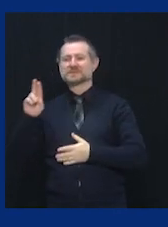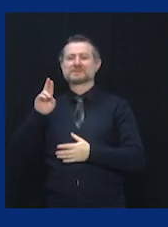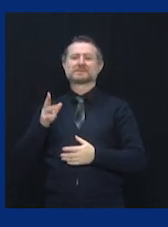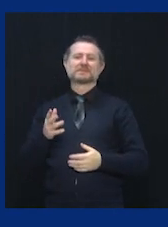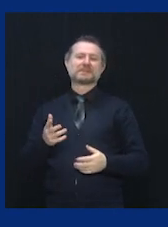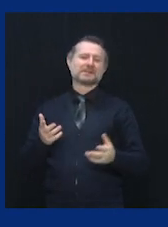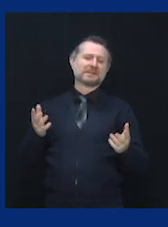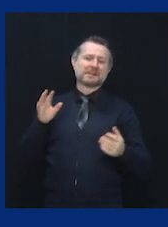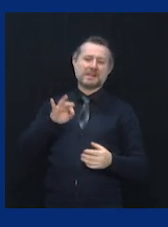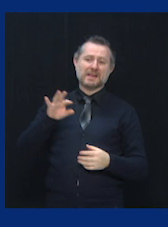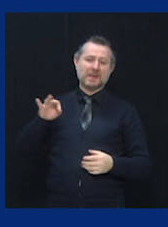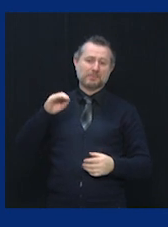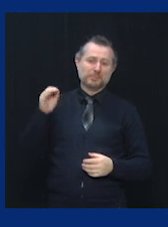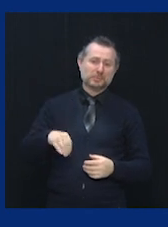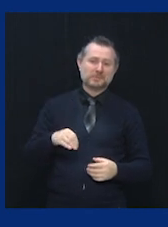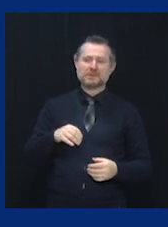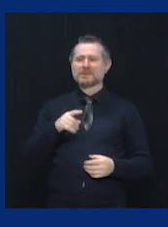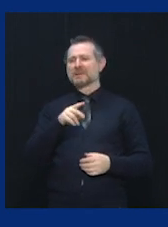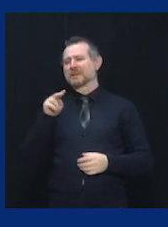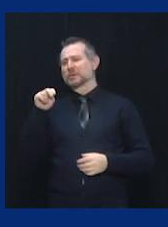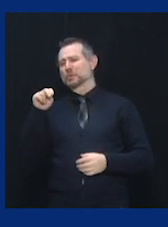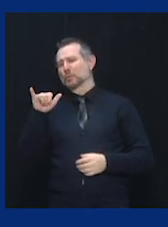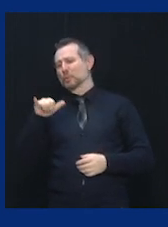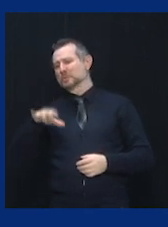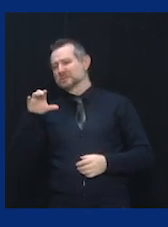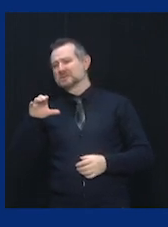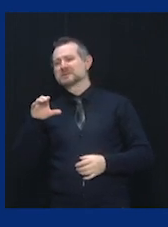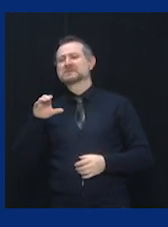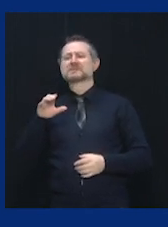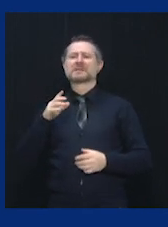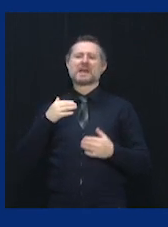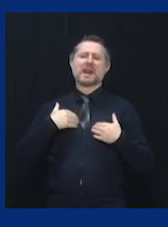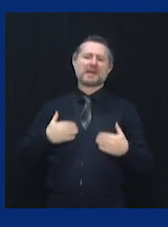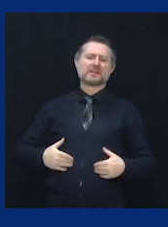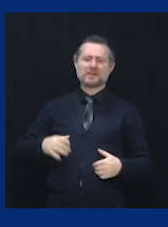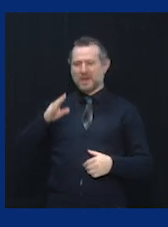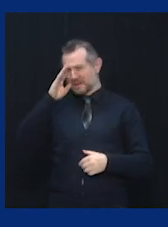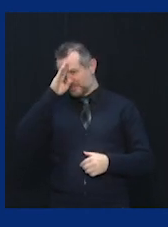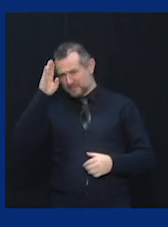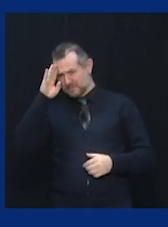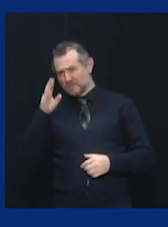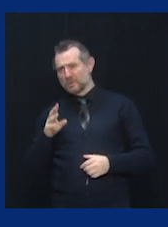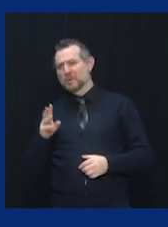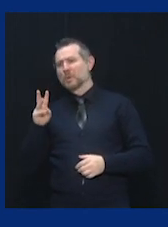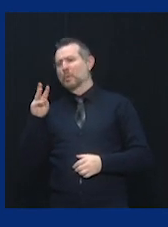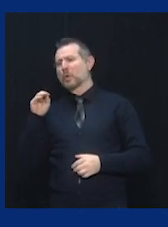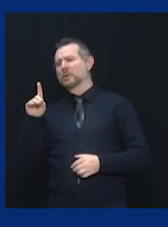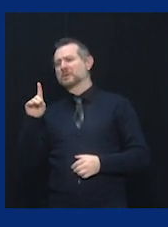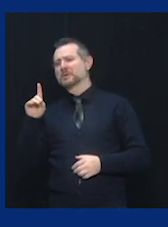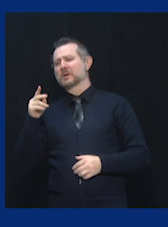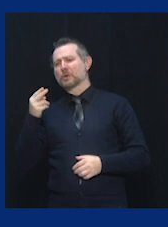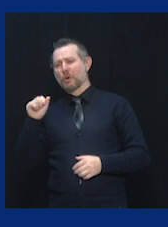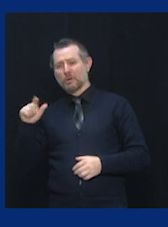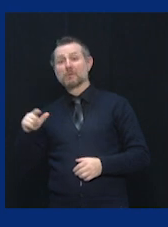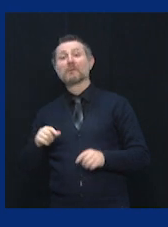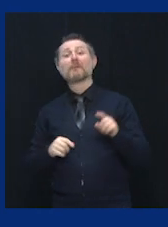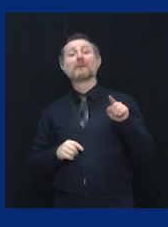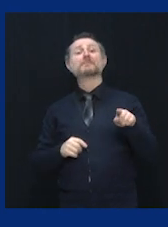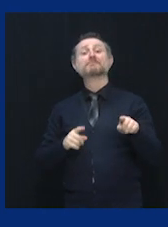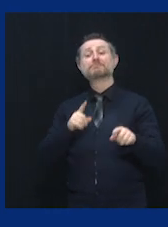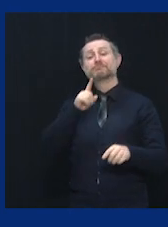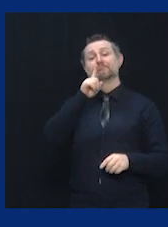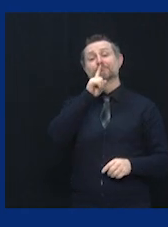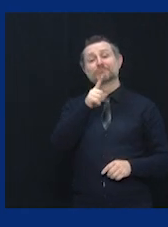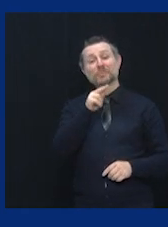99, New York City Health and Hospital Woodhull. But New York City Health